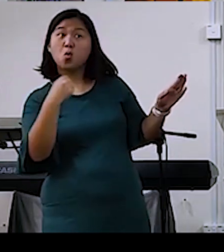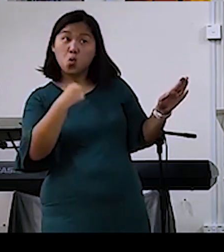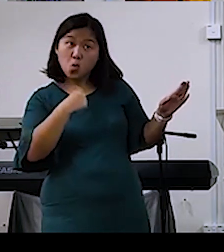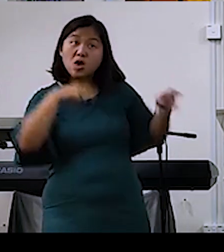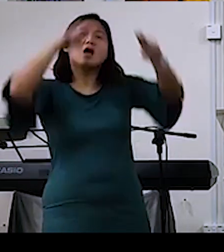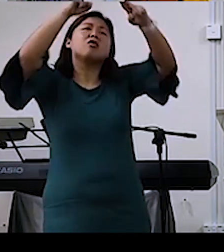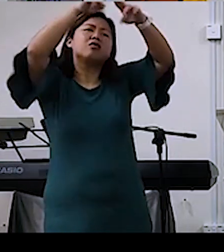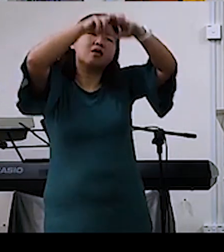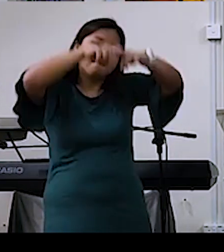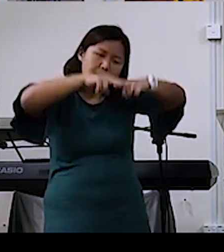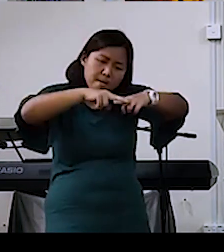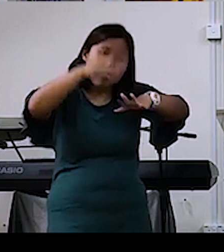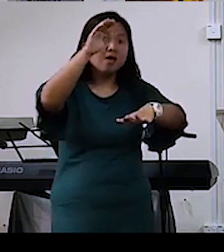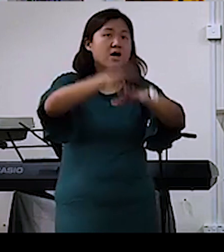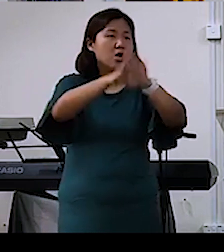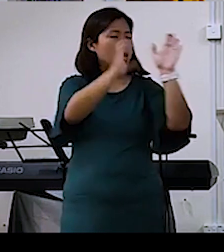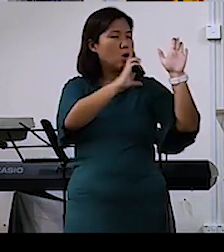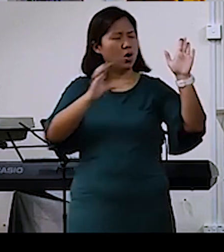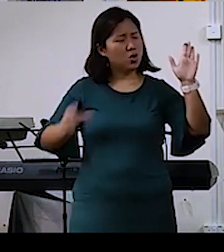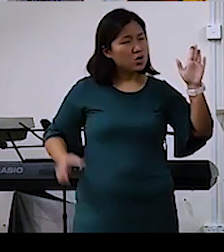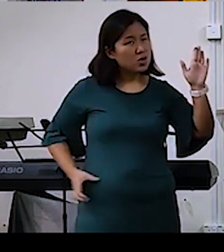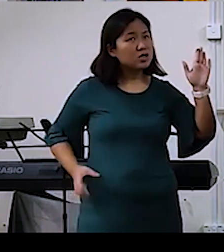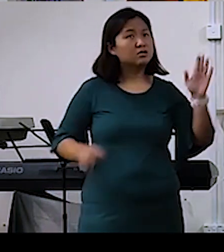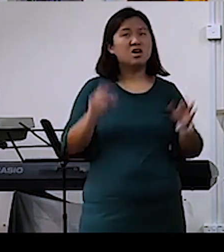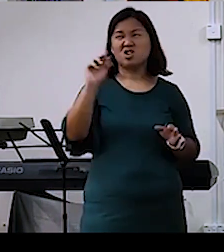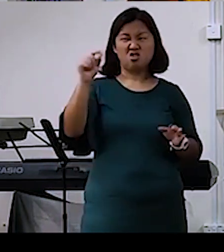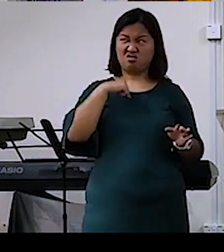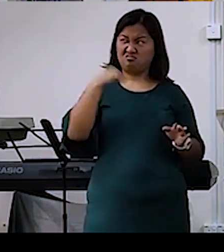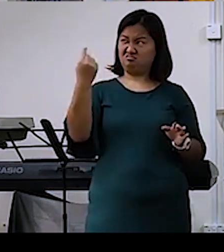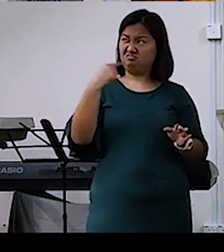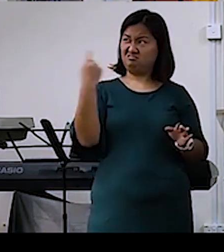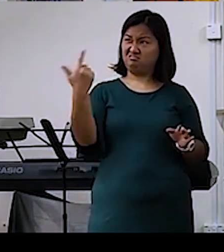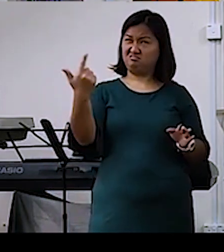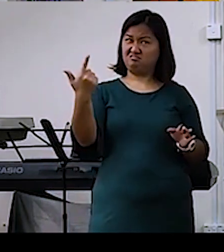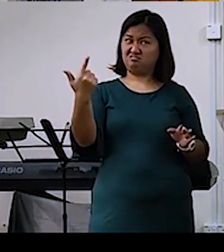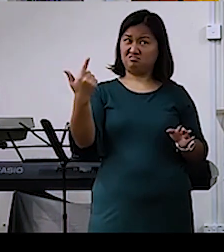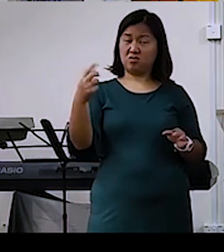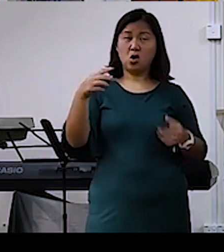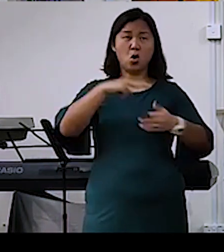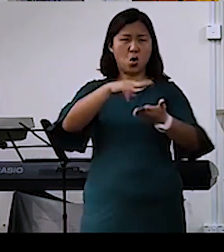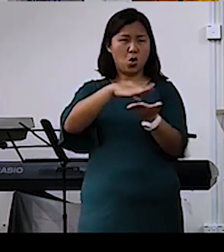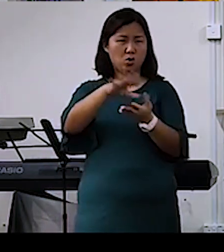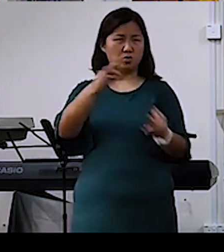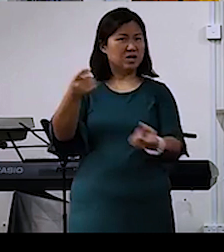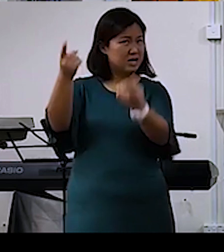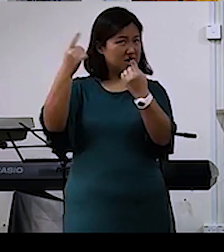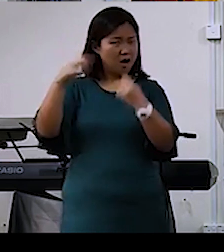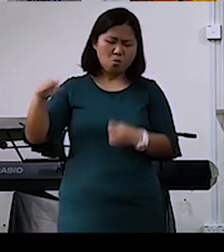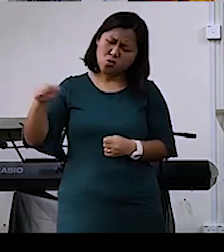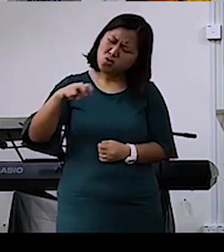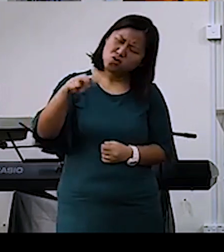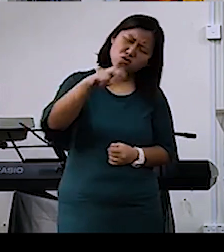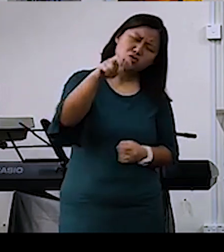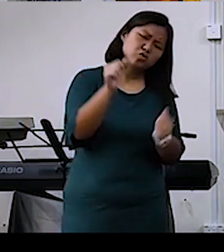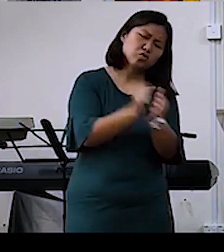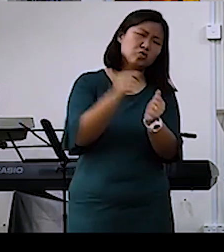dependent. Who can say amen? And that's a beautiful thing. The Holy Spirit come inside of us and journey with us. Okay, we don't do life